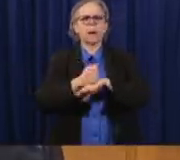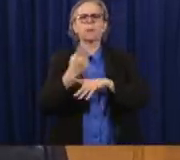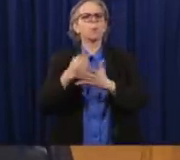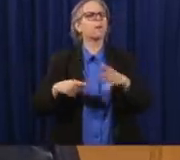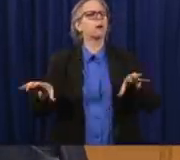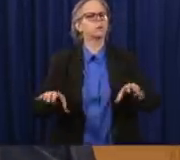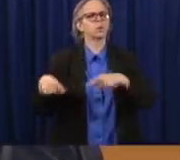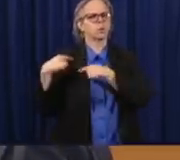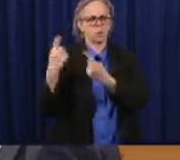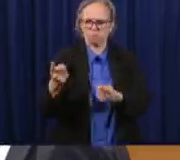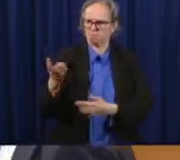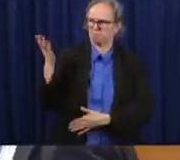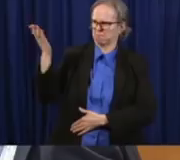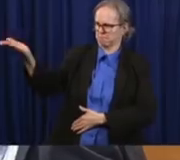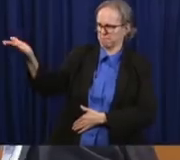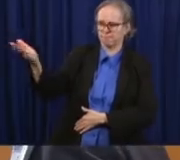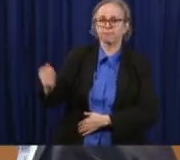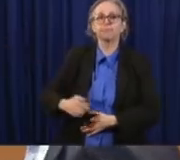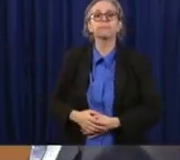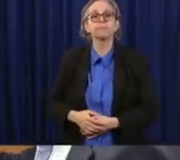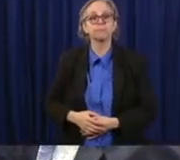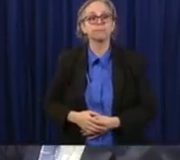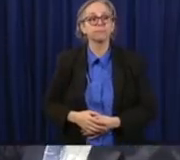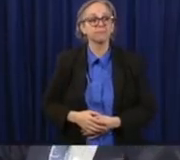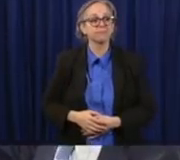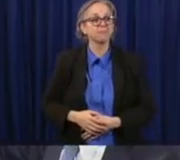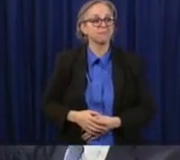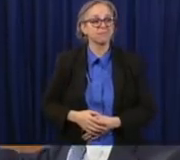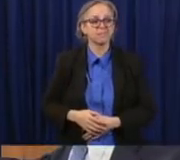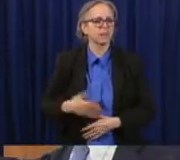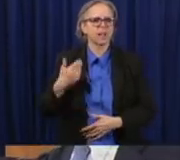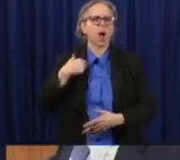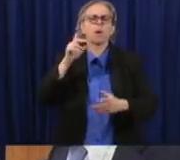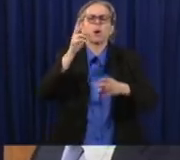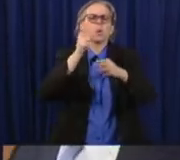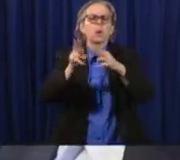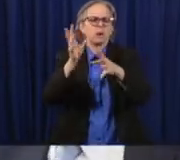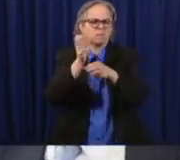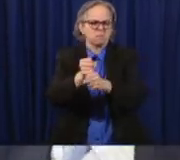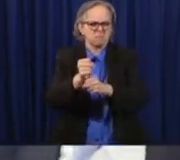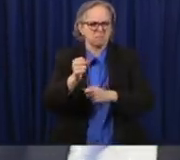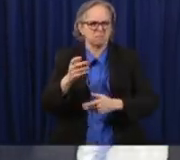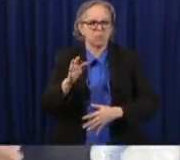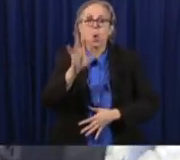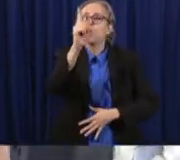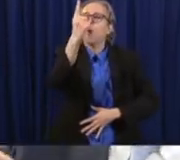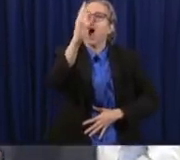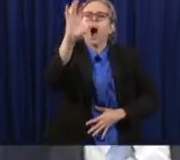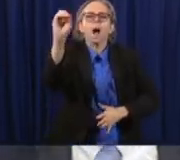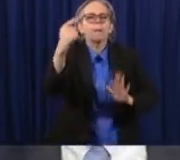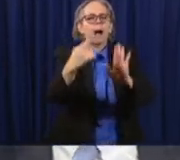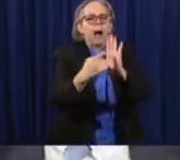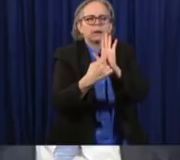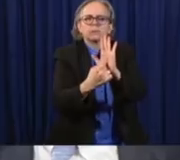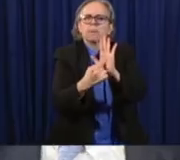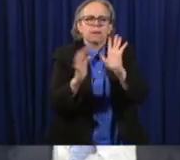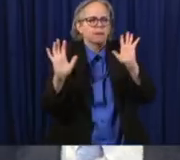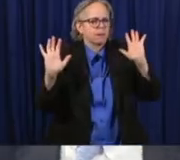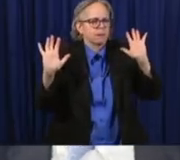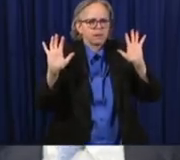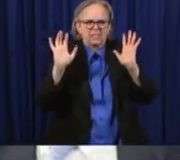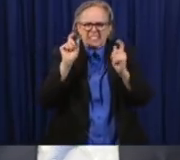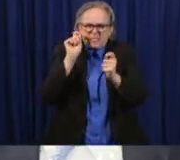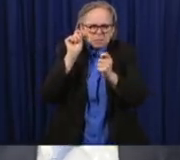done. And I'll just go through this quickly. Again, this is one company, one type of business. For